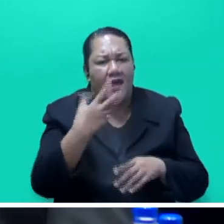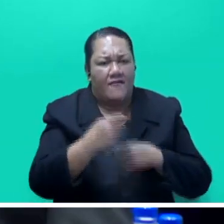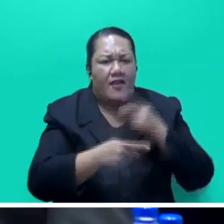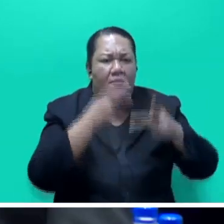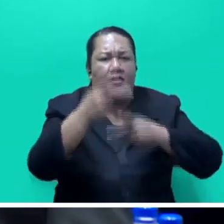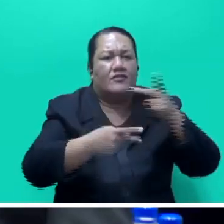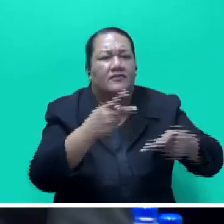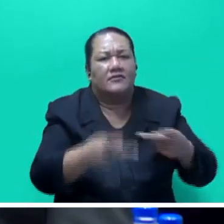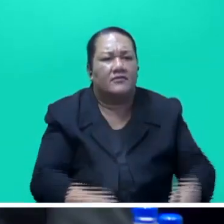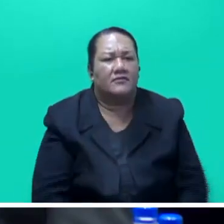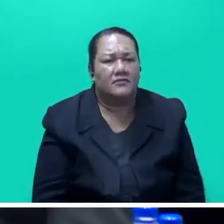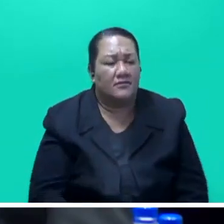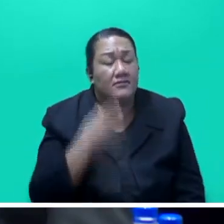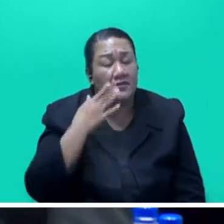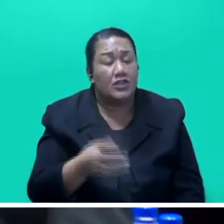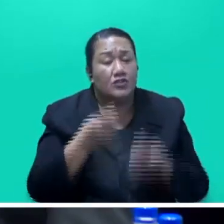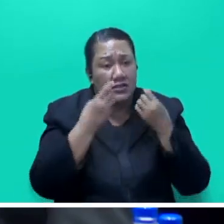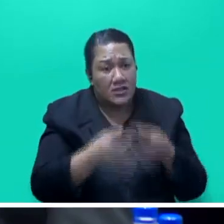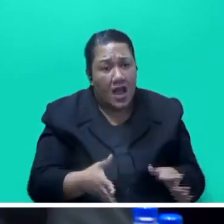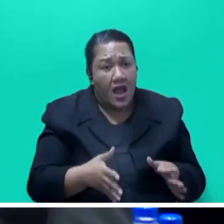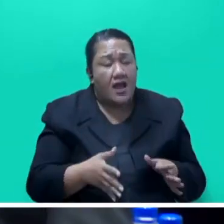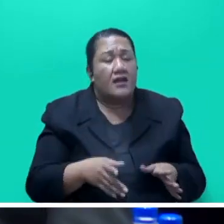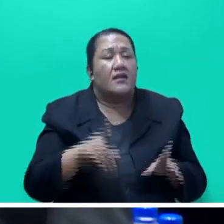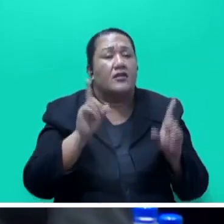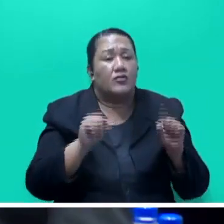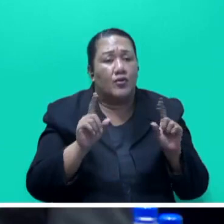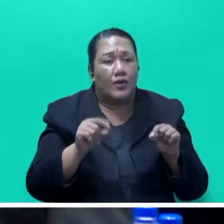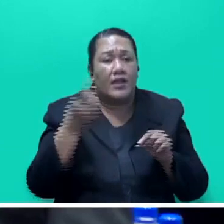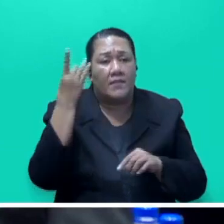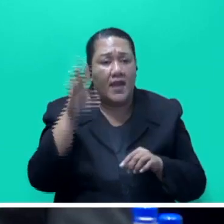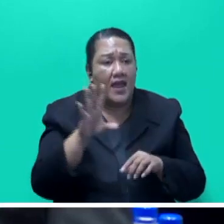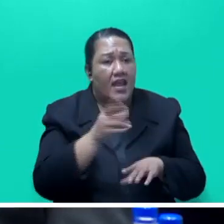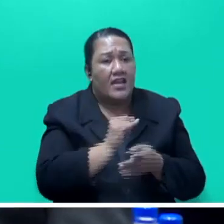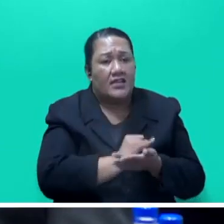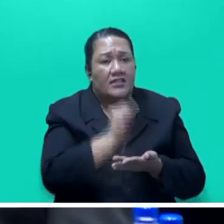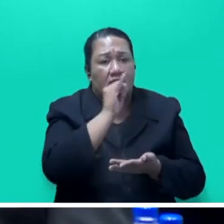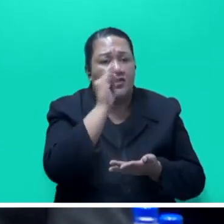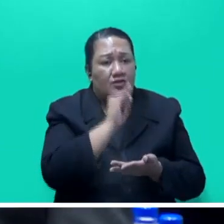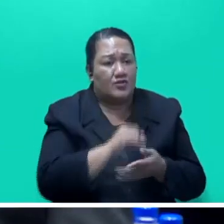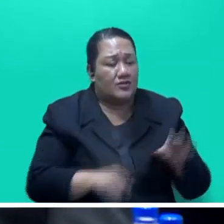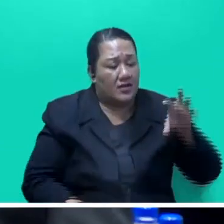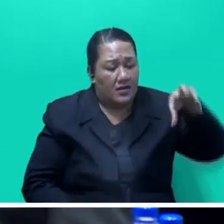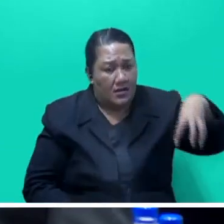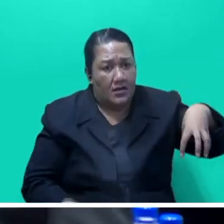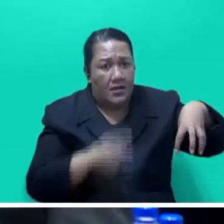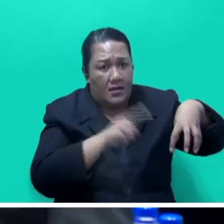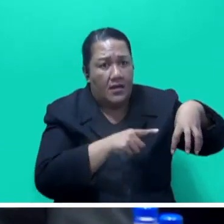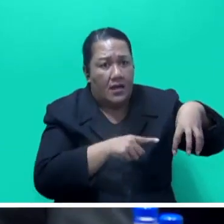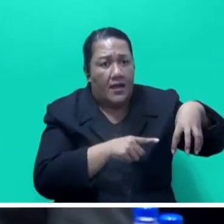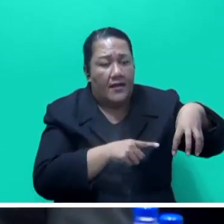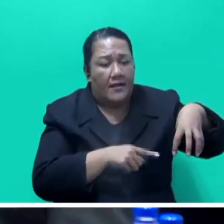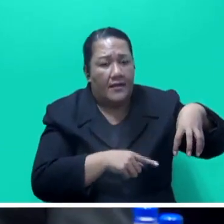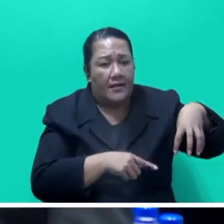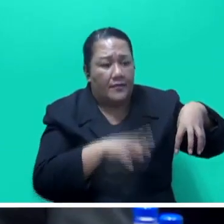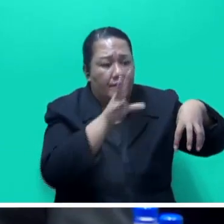When you start attacking an independent institution in Parliament, then, Mr. Speaker, you